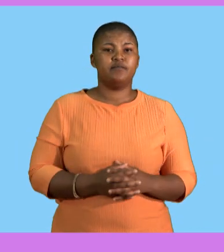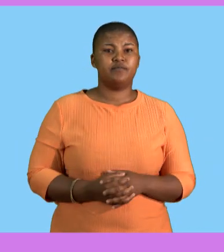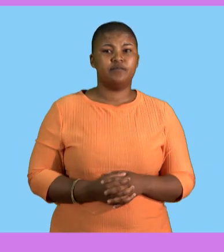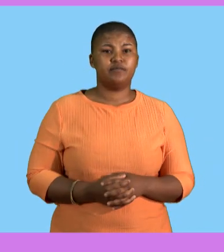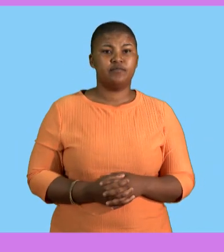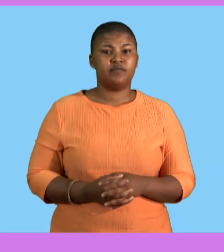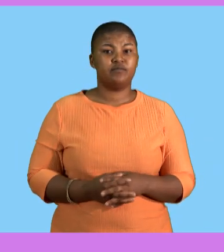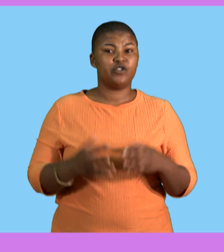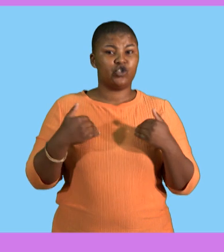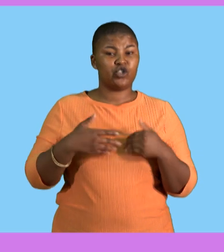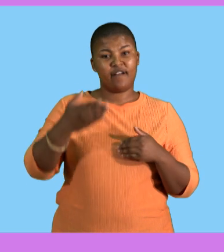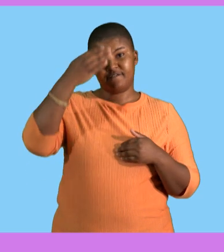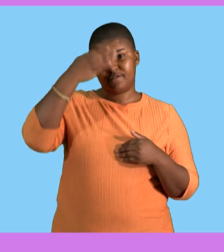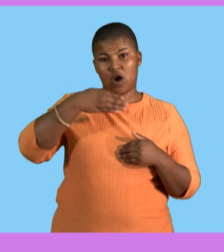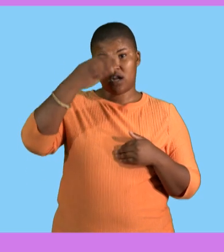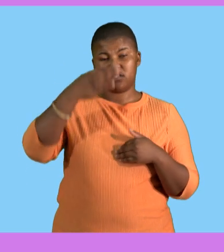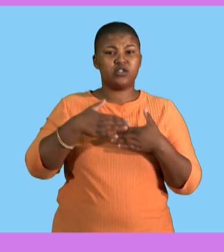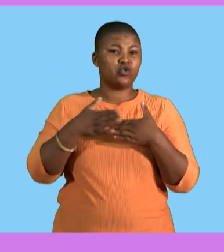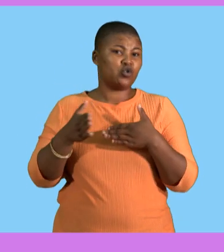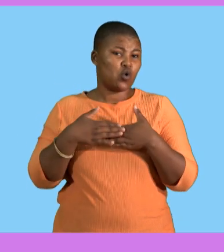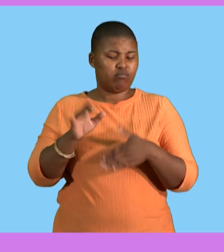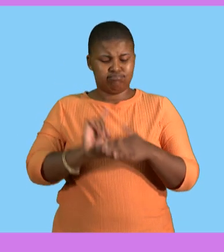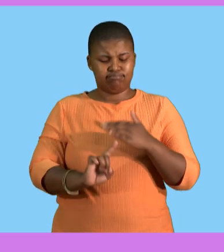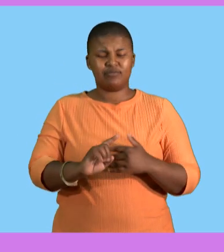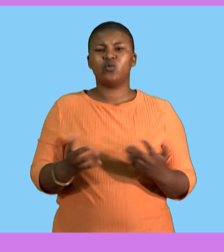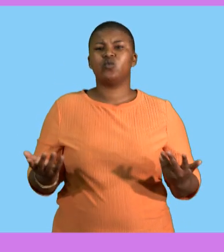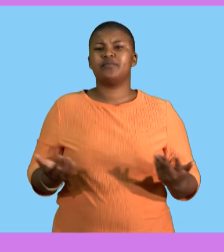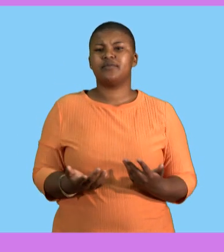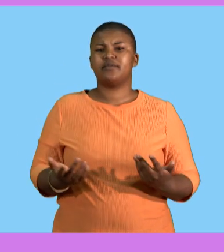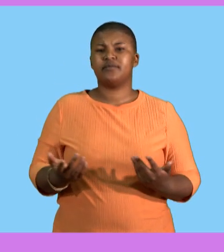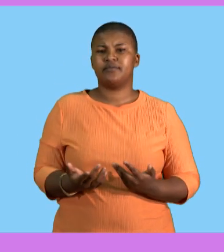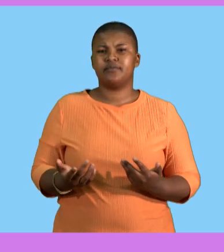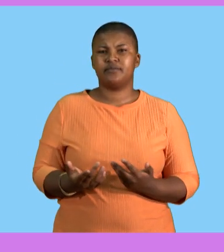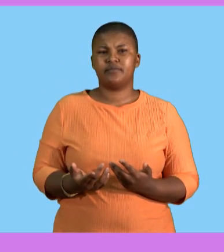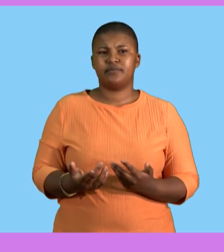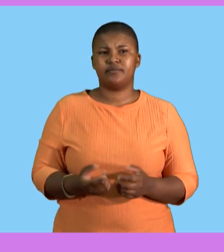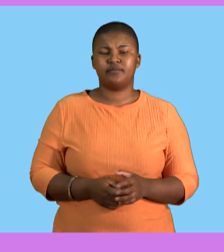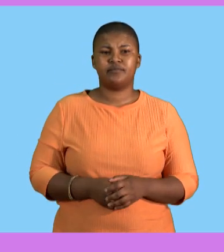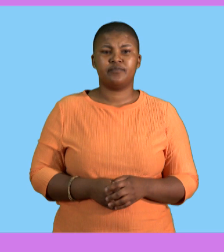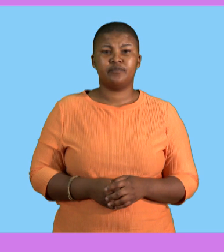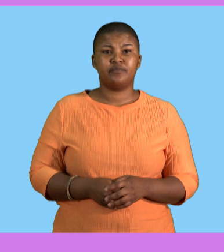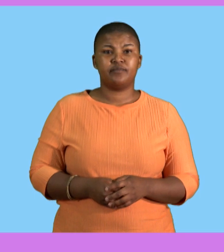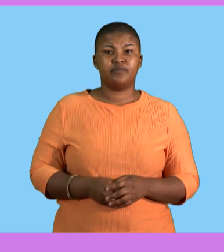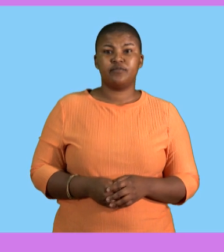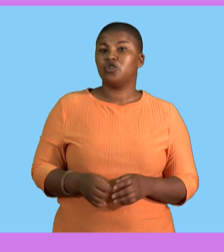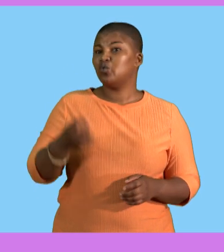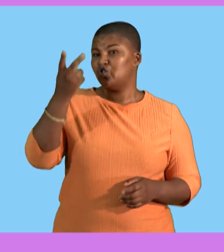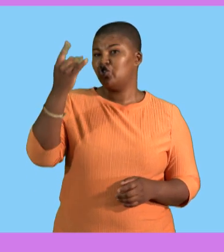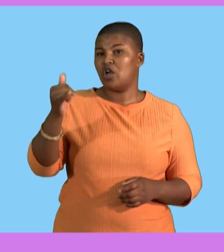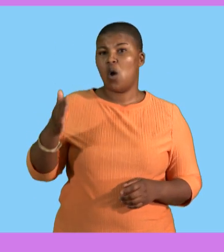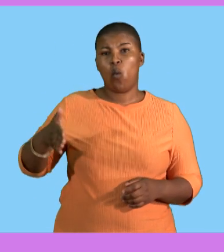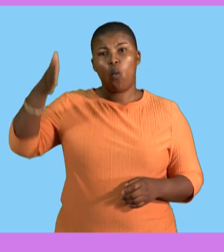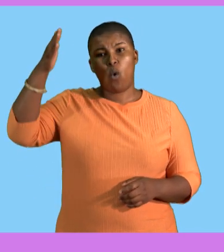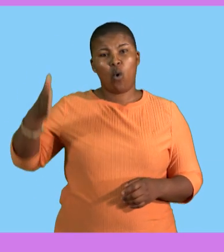the front door. Where will he enter? Now, if we look at the walls, there